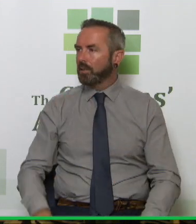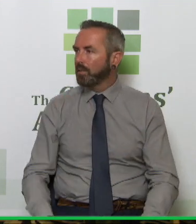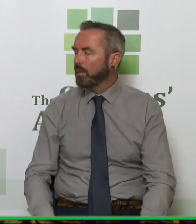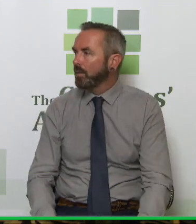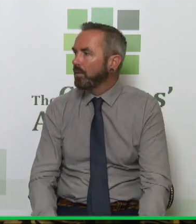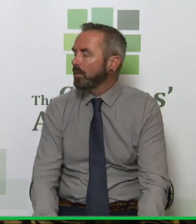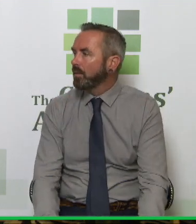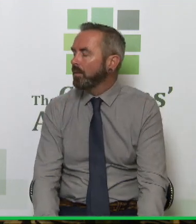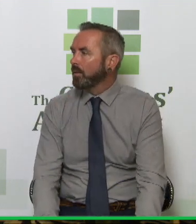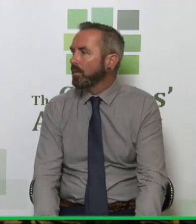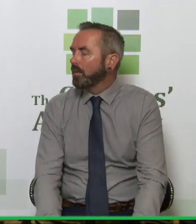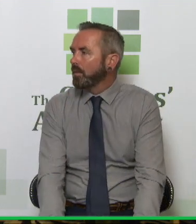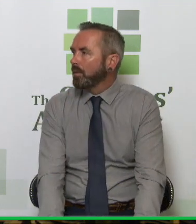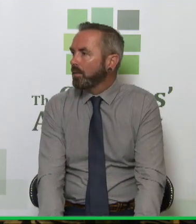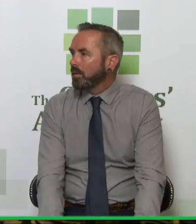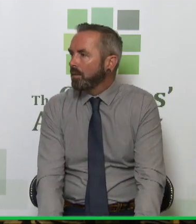Alana.